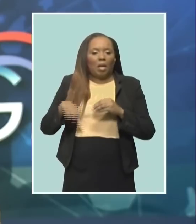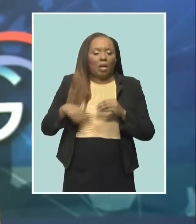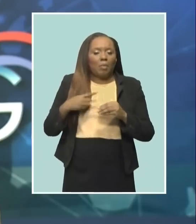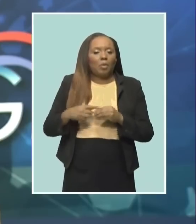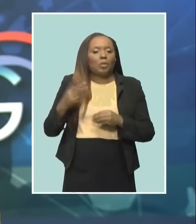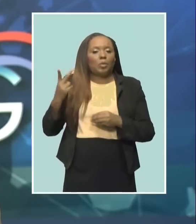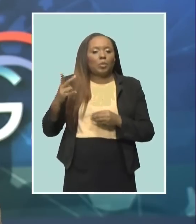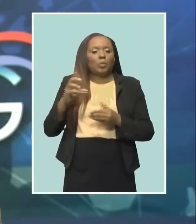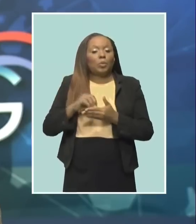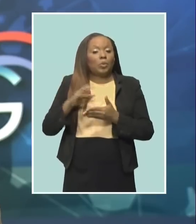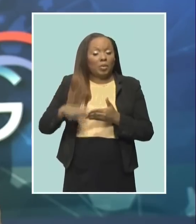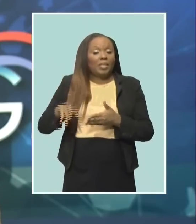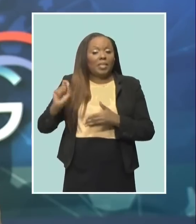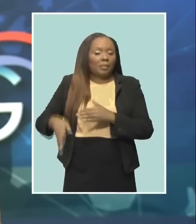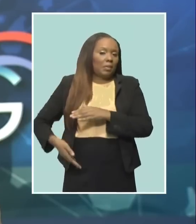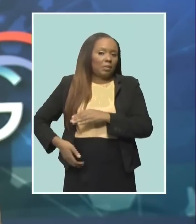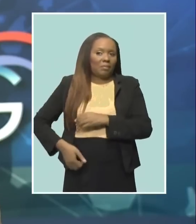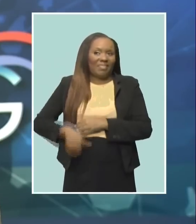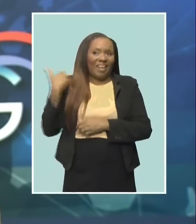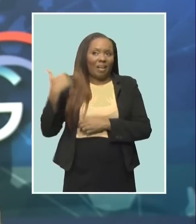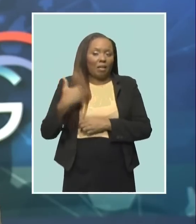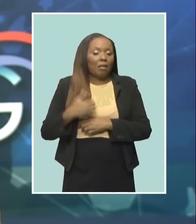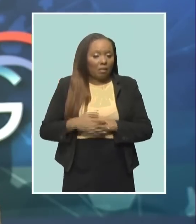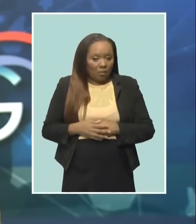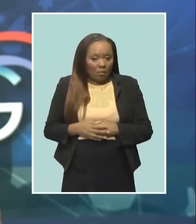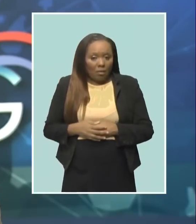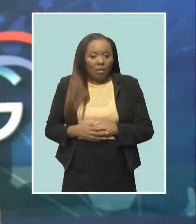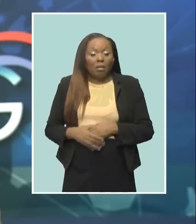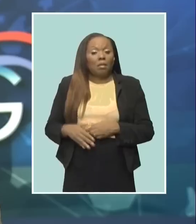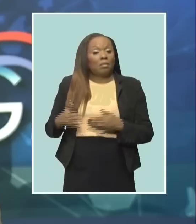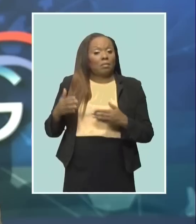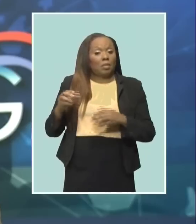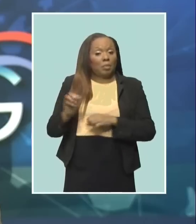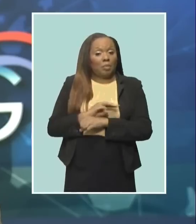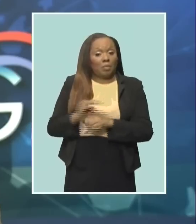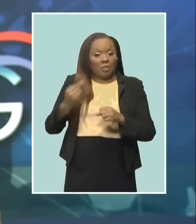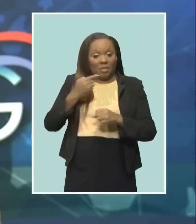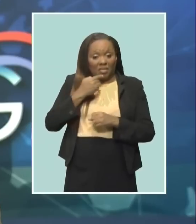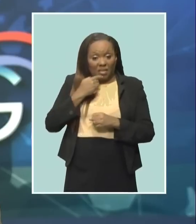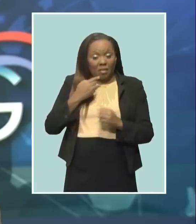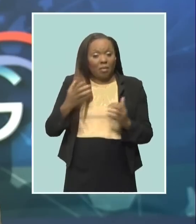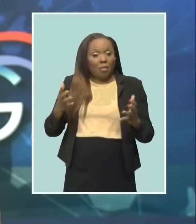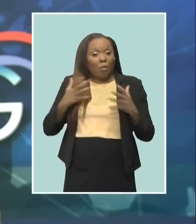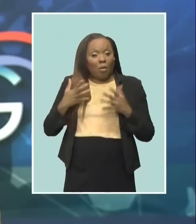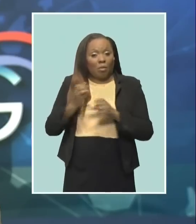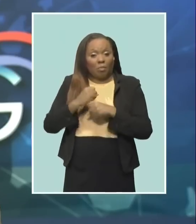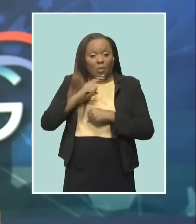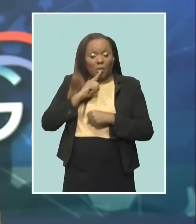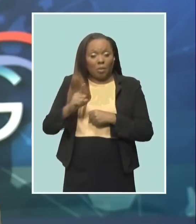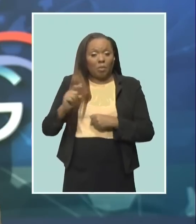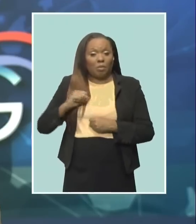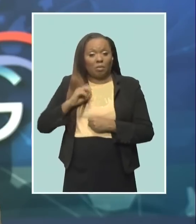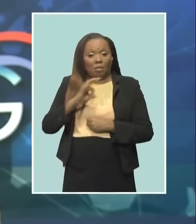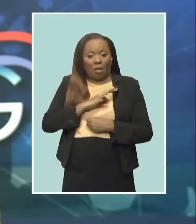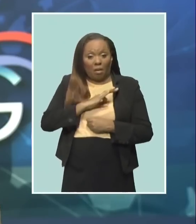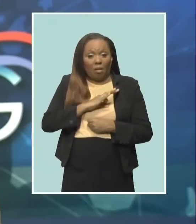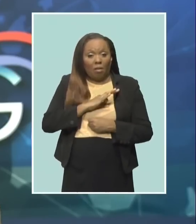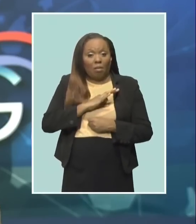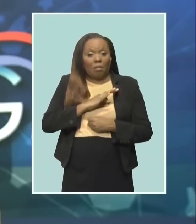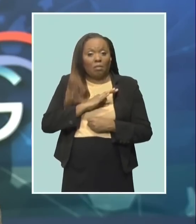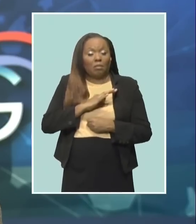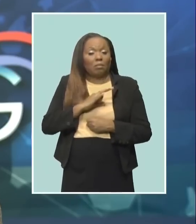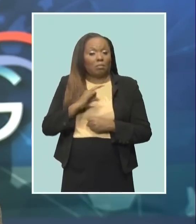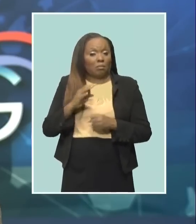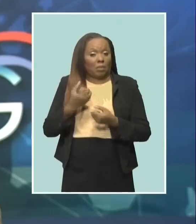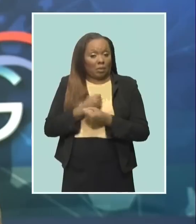2 students. In a statement released this afternoon, the ministry says it remains committed to the safety and security of all